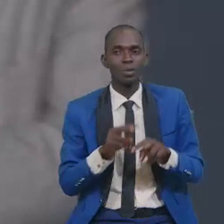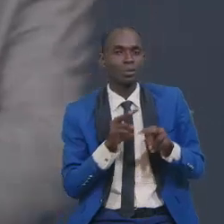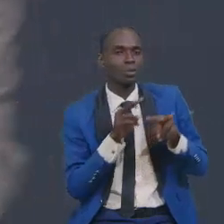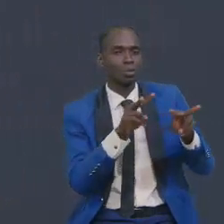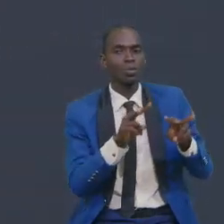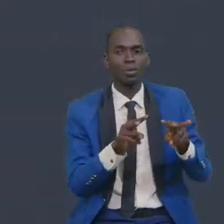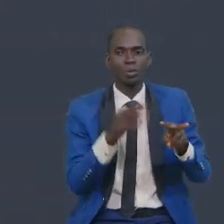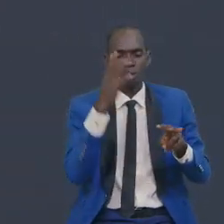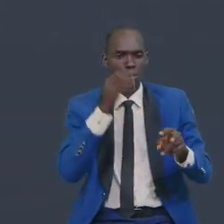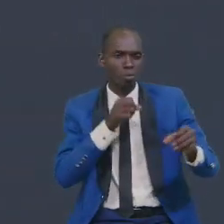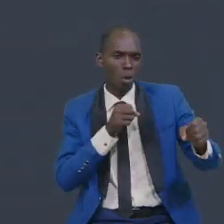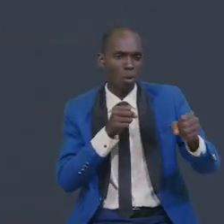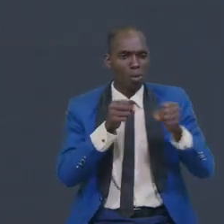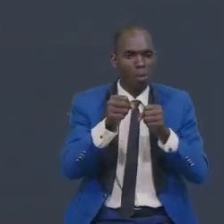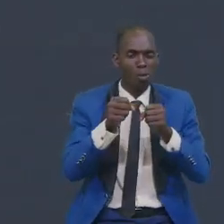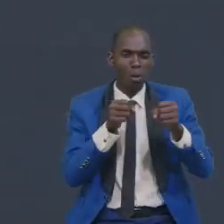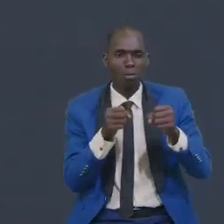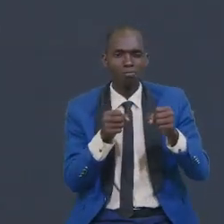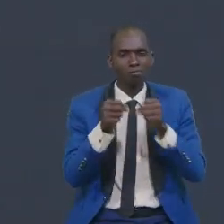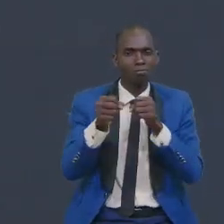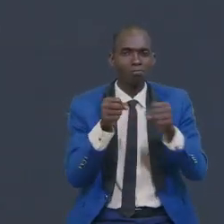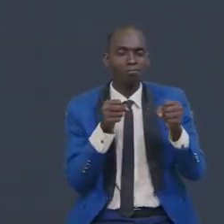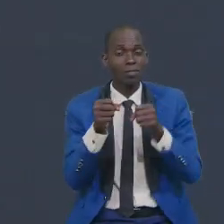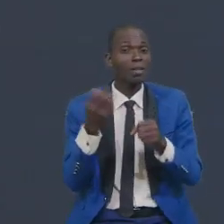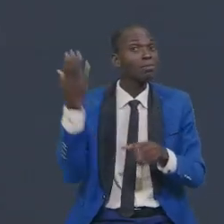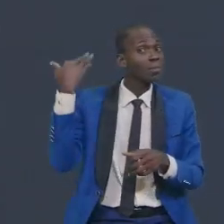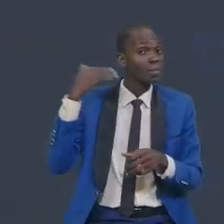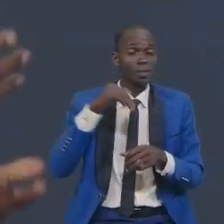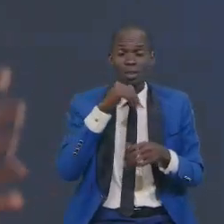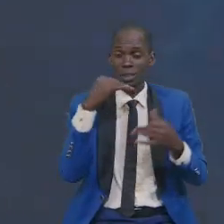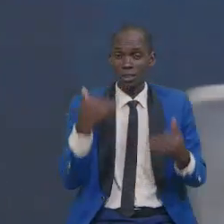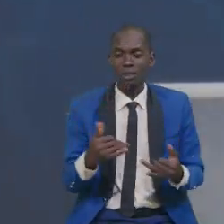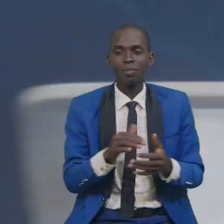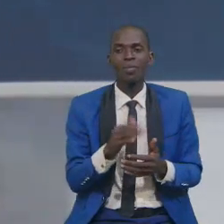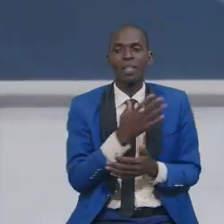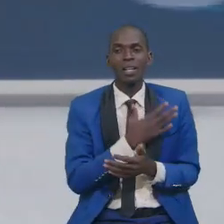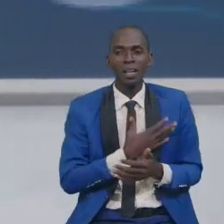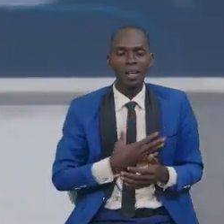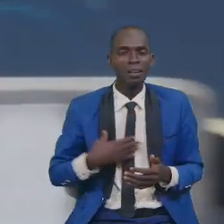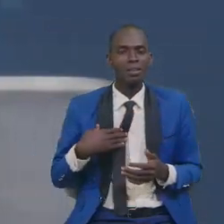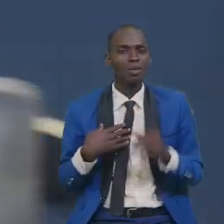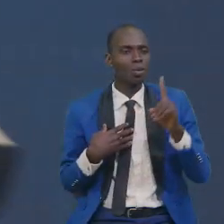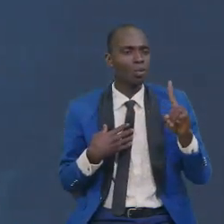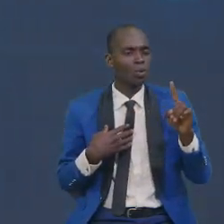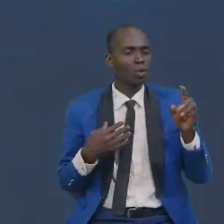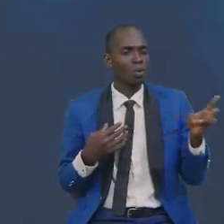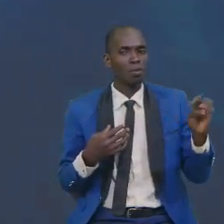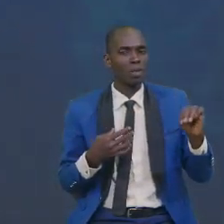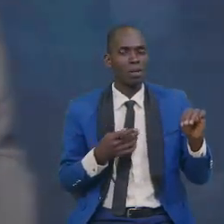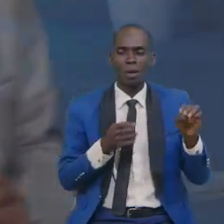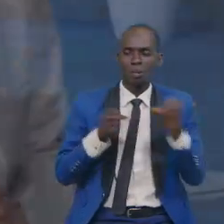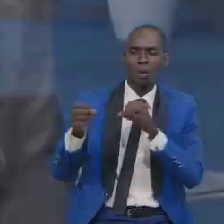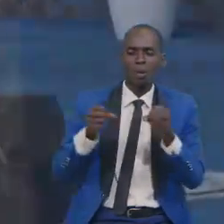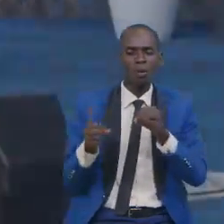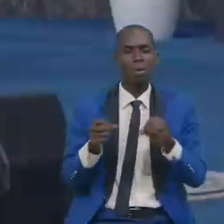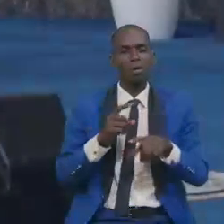and the punch each other punch each other and then one of them will get tired